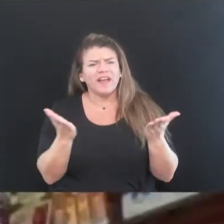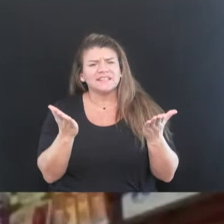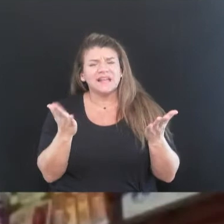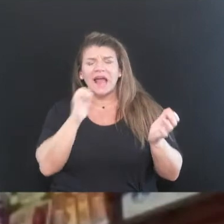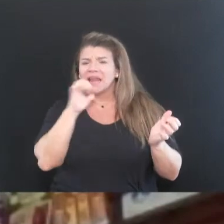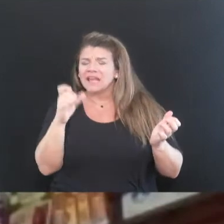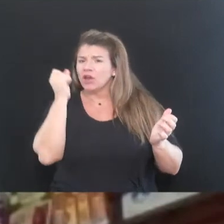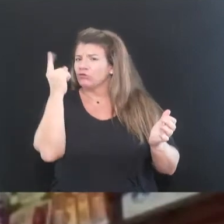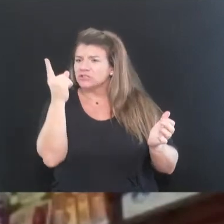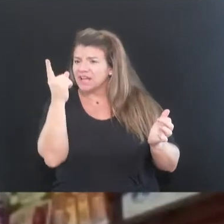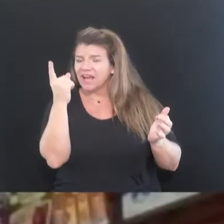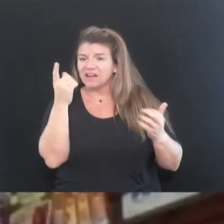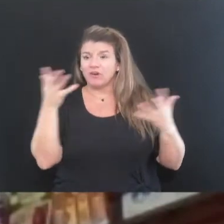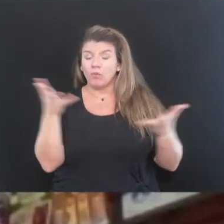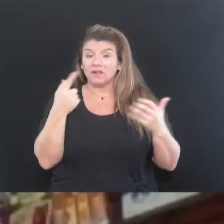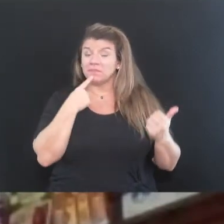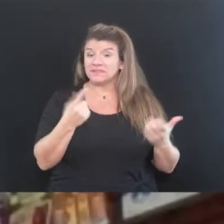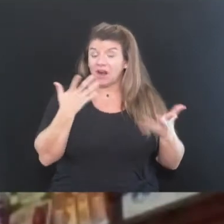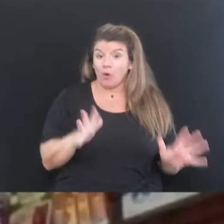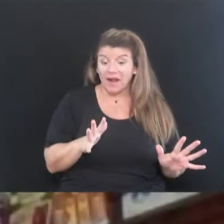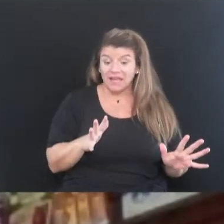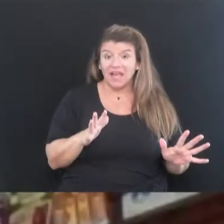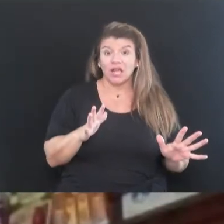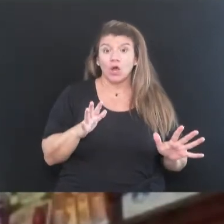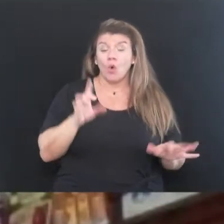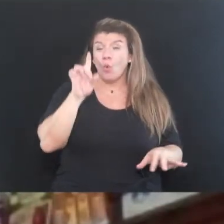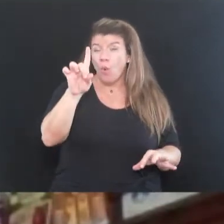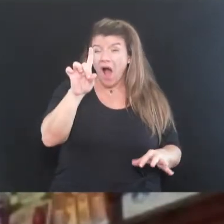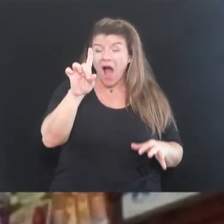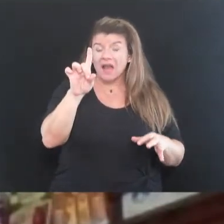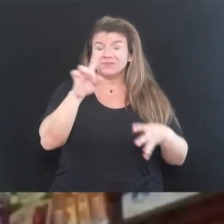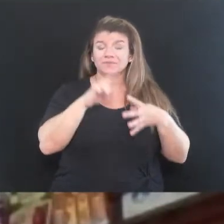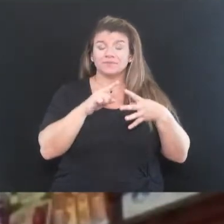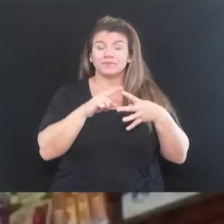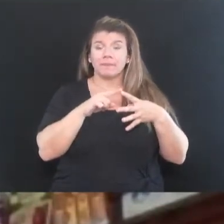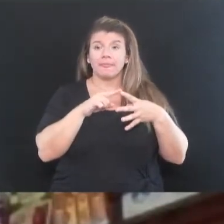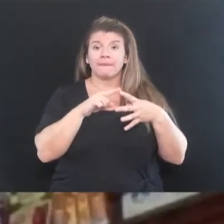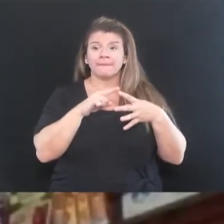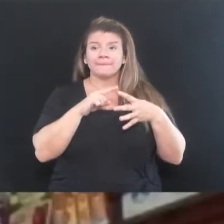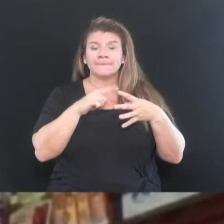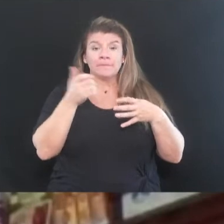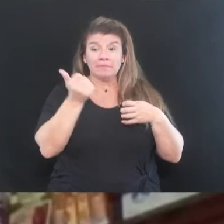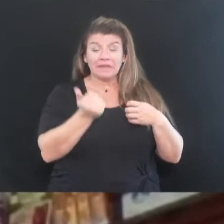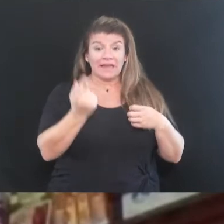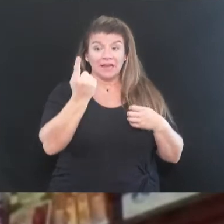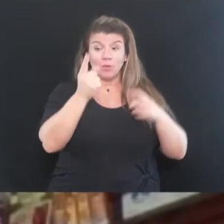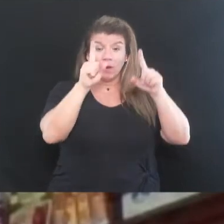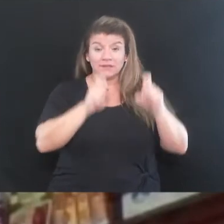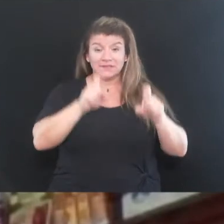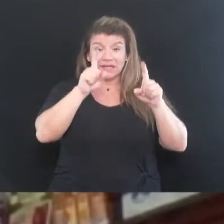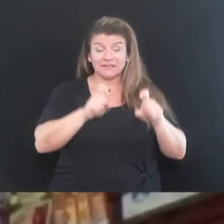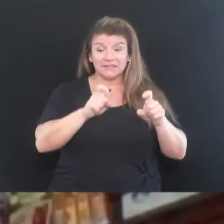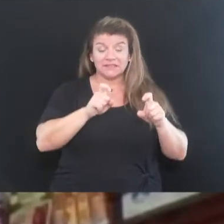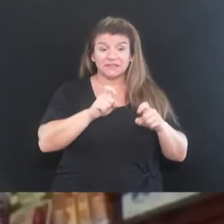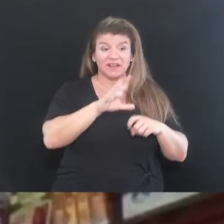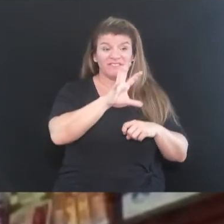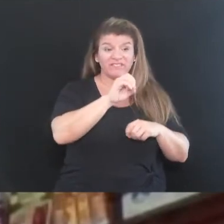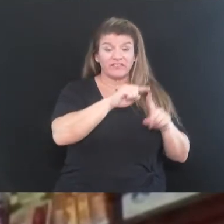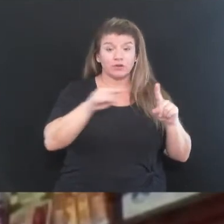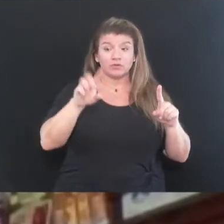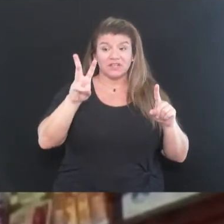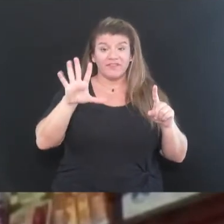didn't understand from what's been said. One is the antibody testing for ages 50 to